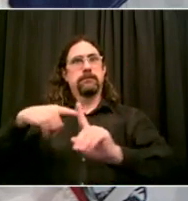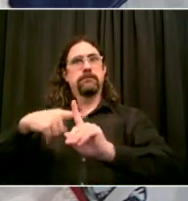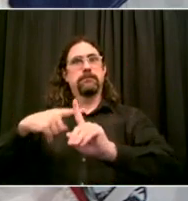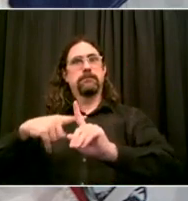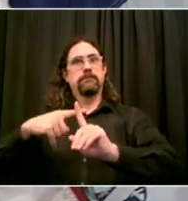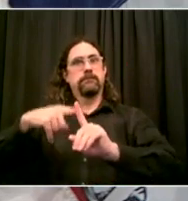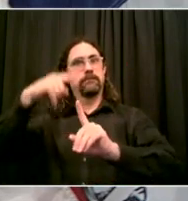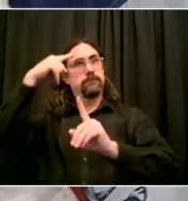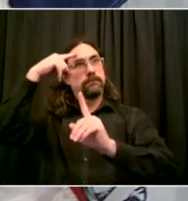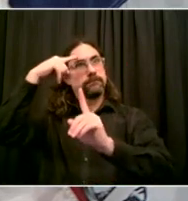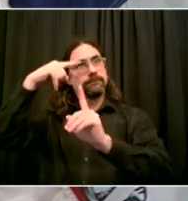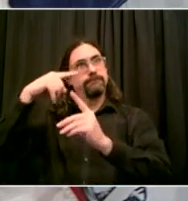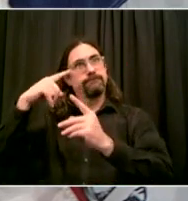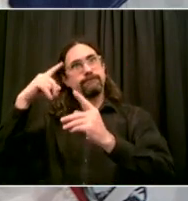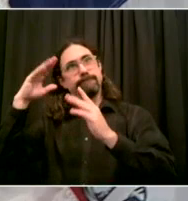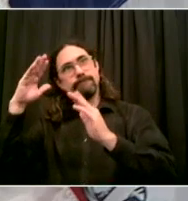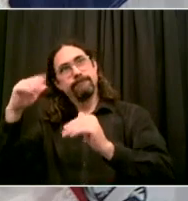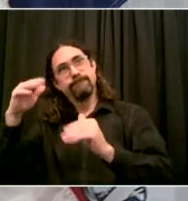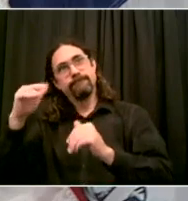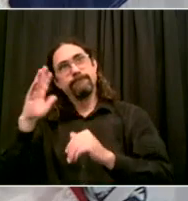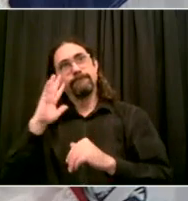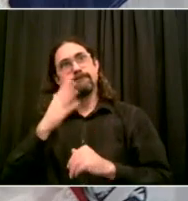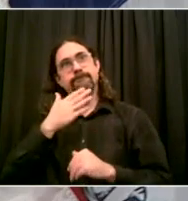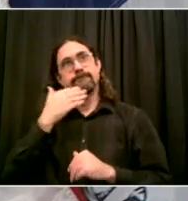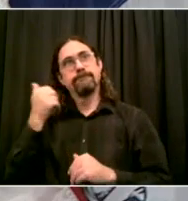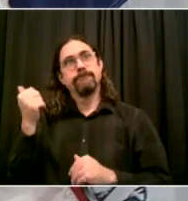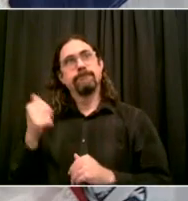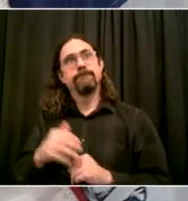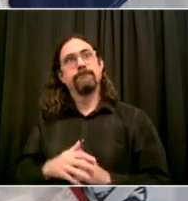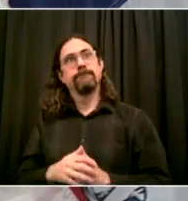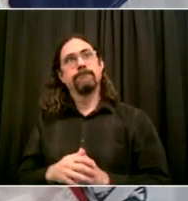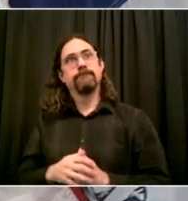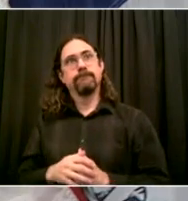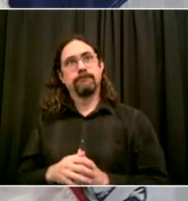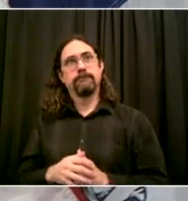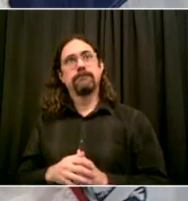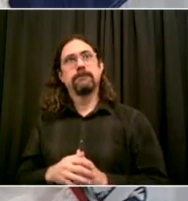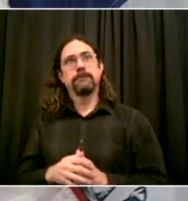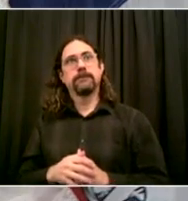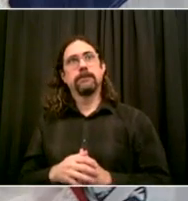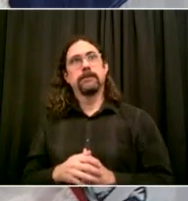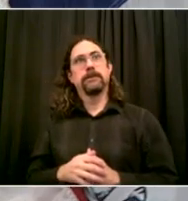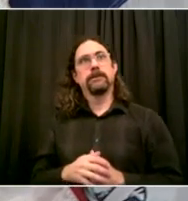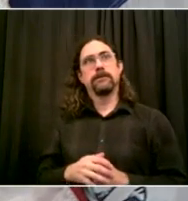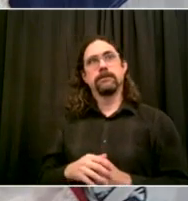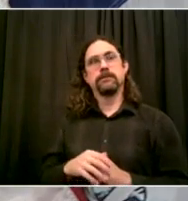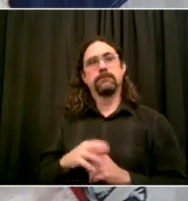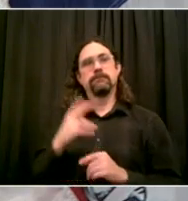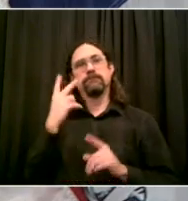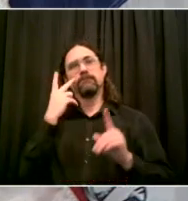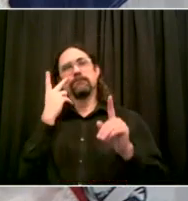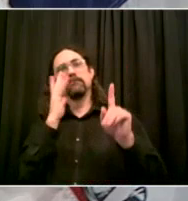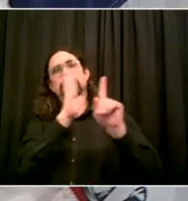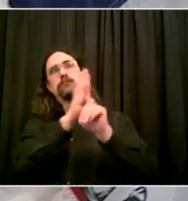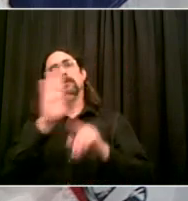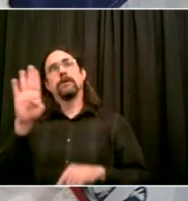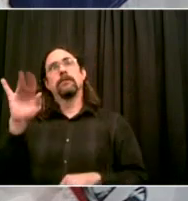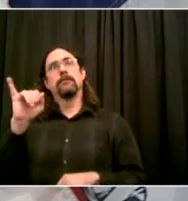now really creating energy in Washington for stimulus even quicker. And if it's a good one, if it's a fair one that really